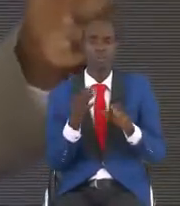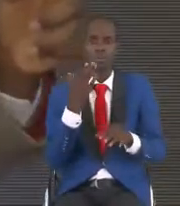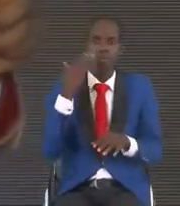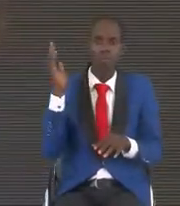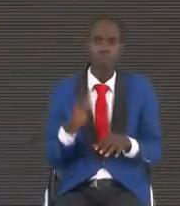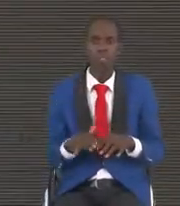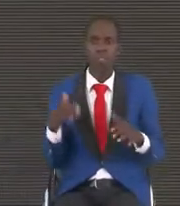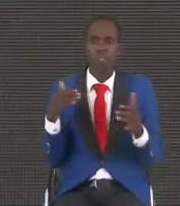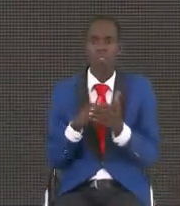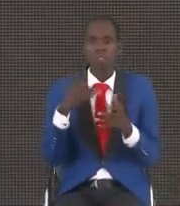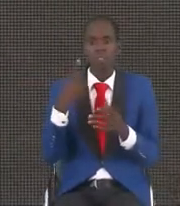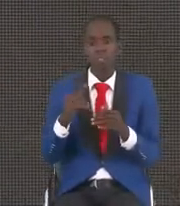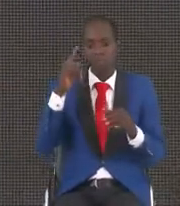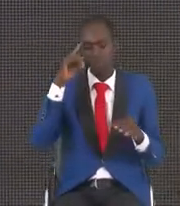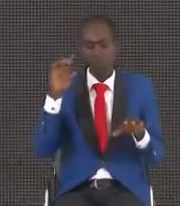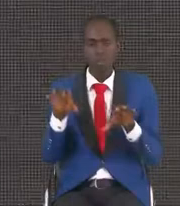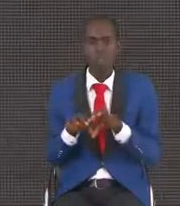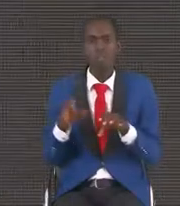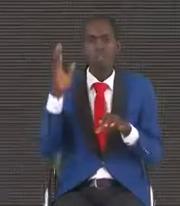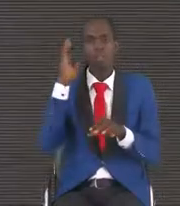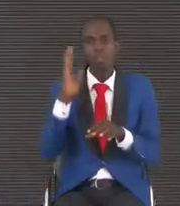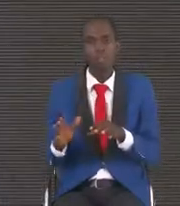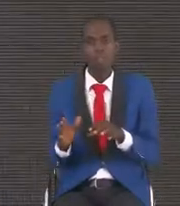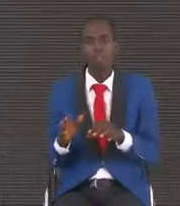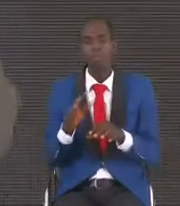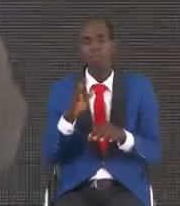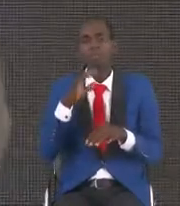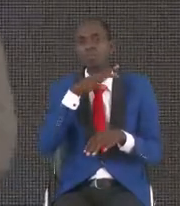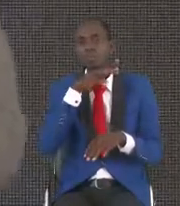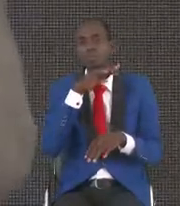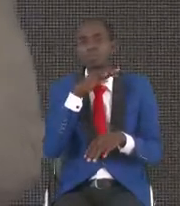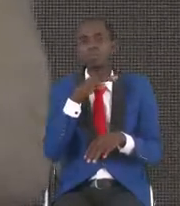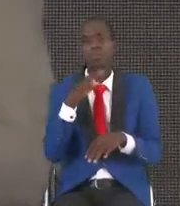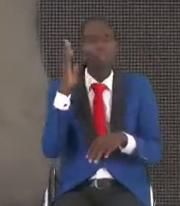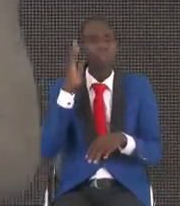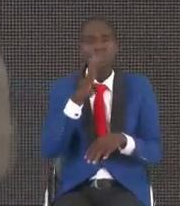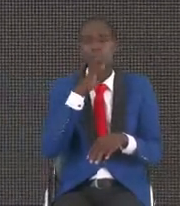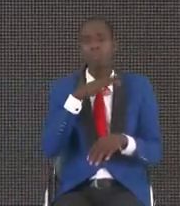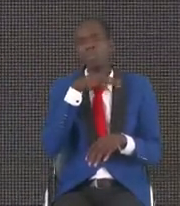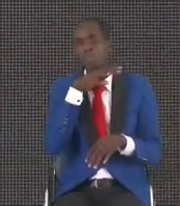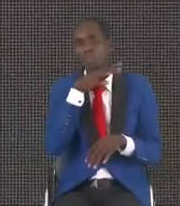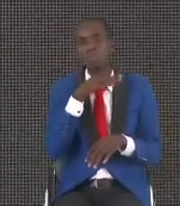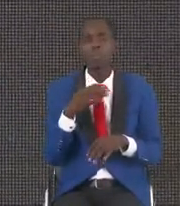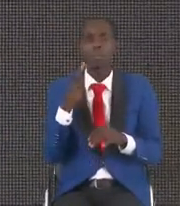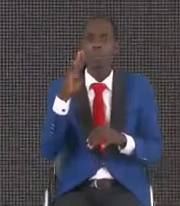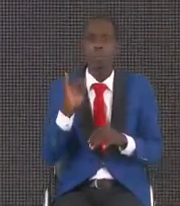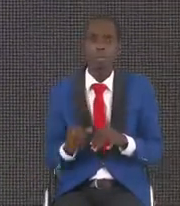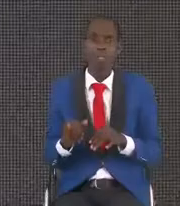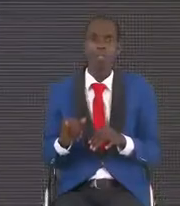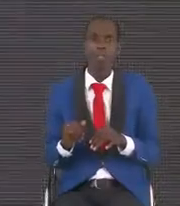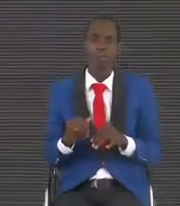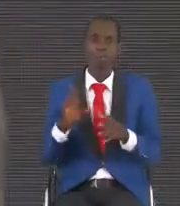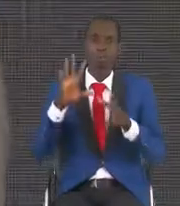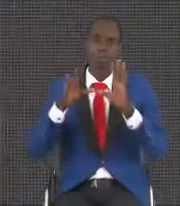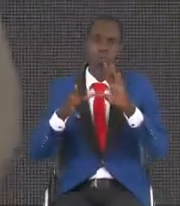the covenant shall corrupt, but shall be corrupted by flattery. That's the